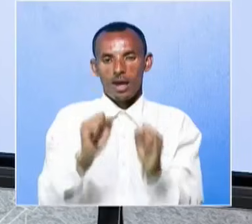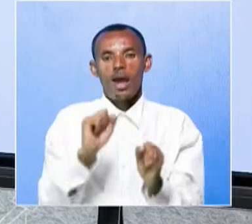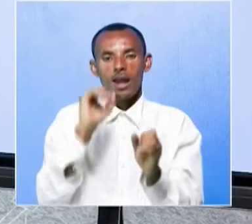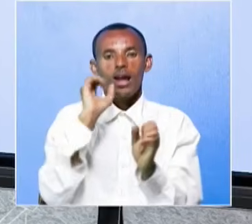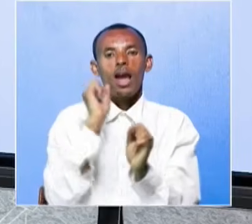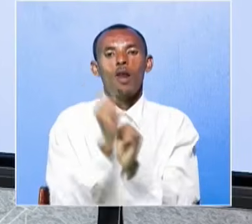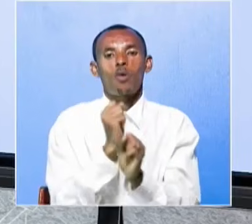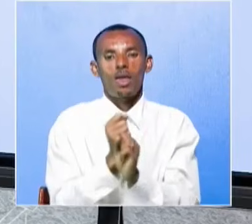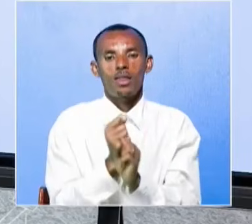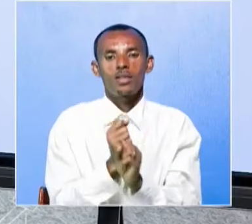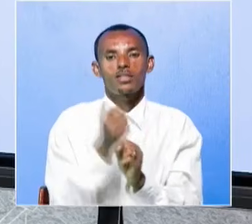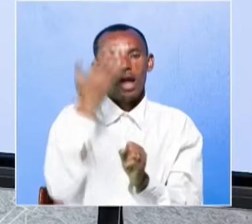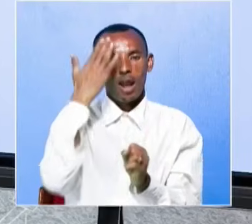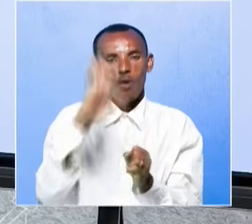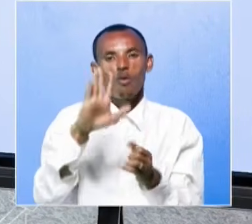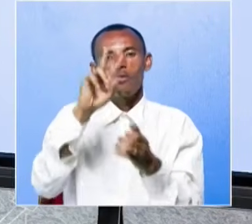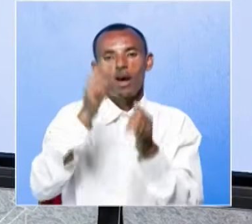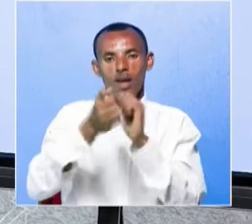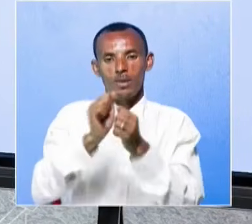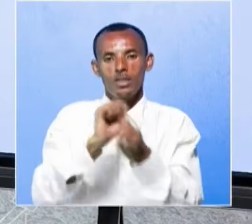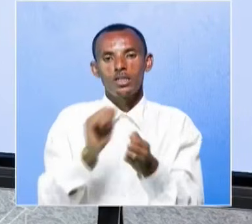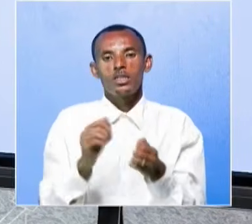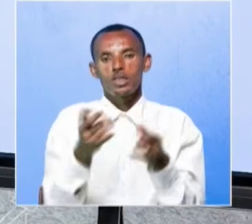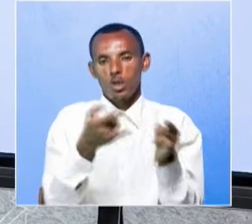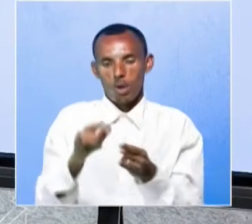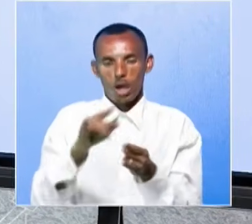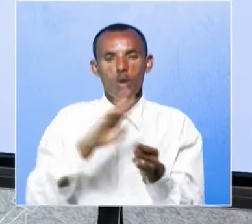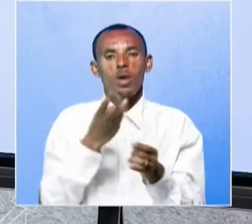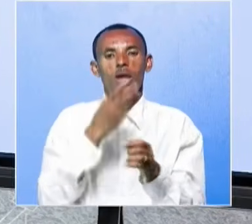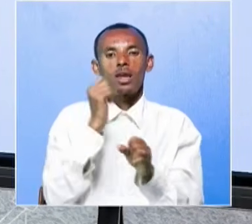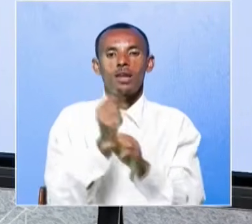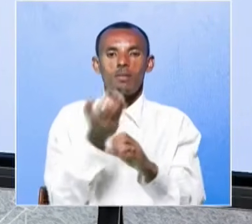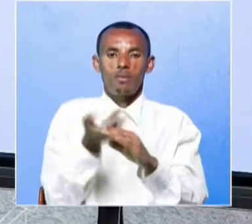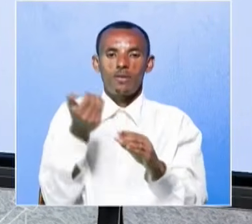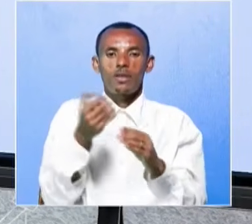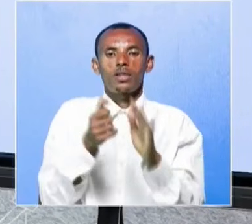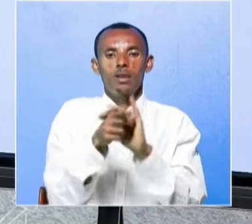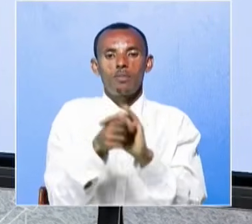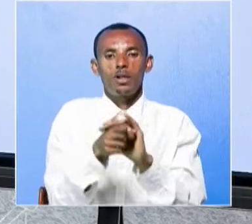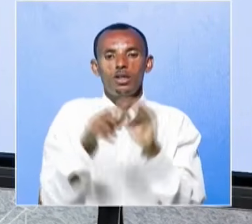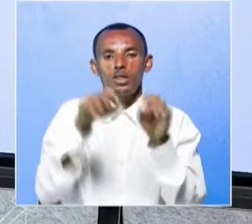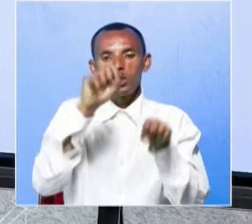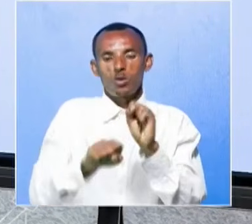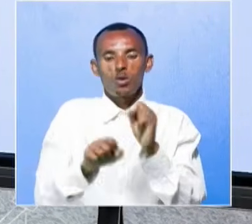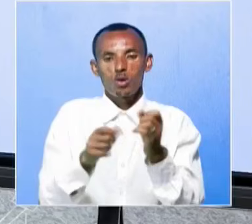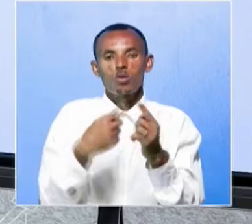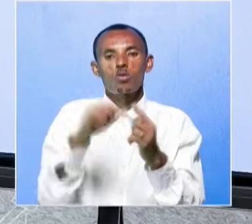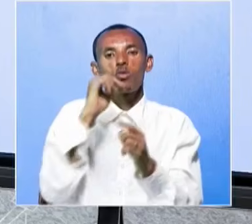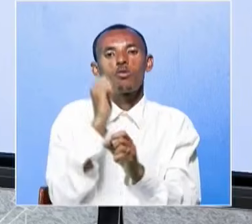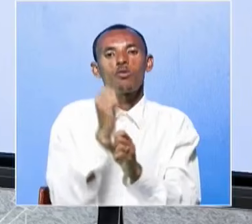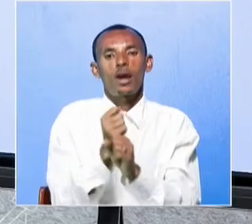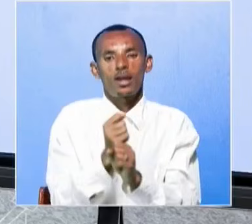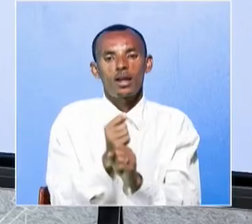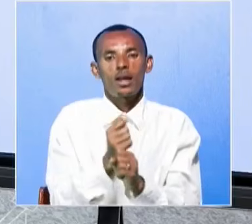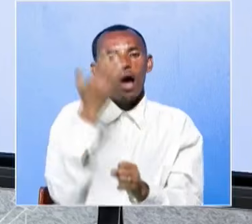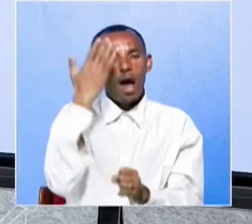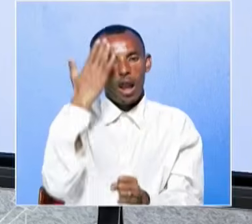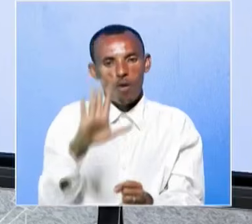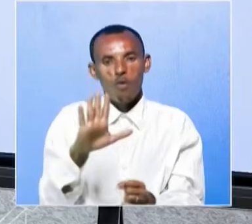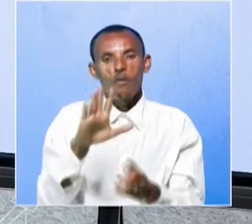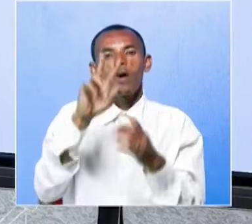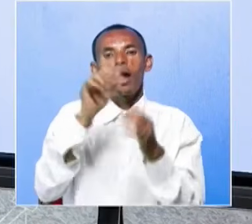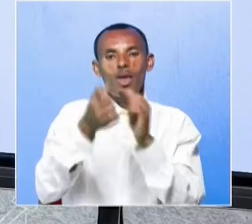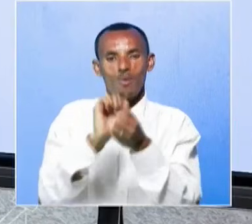the unknown variables the way we did in the previous example. So to find these two unknown